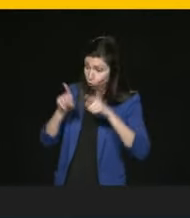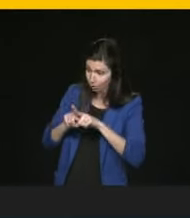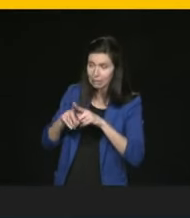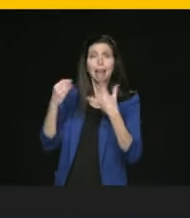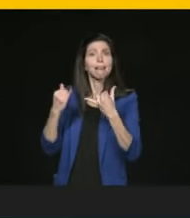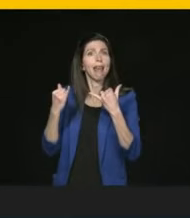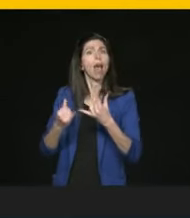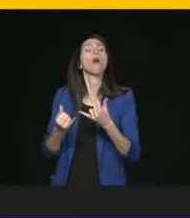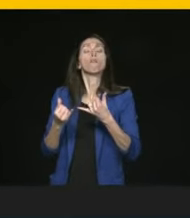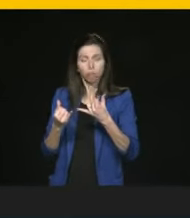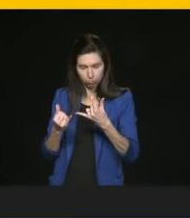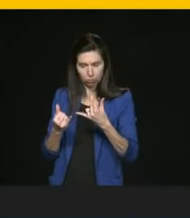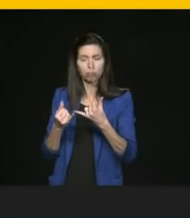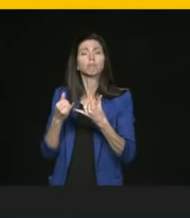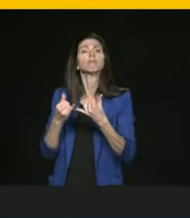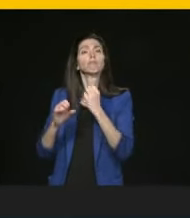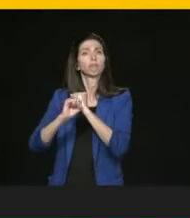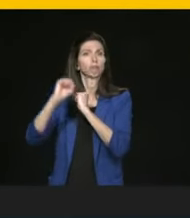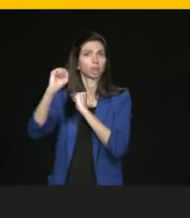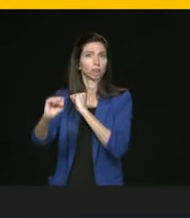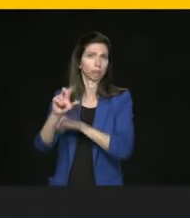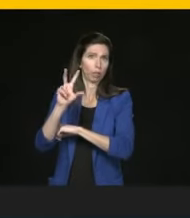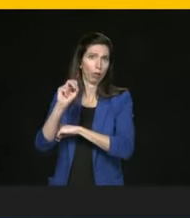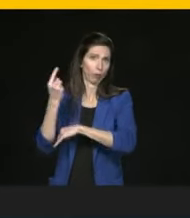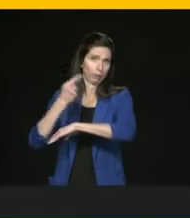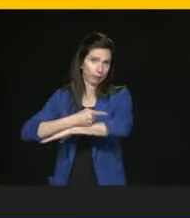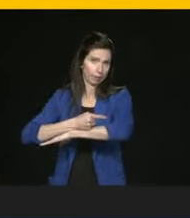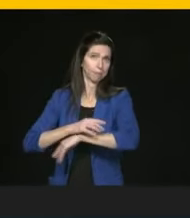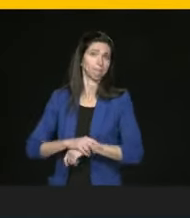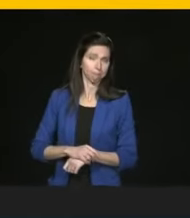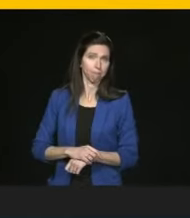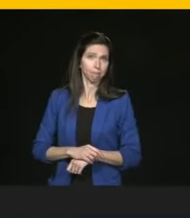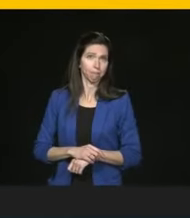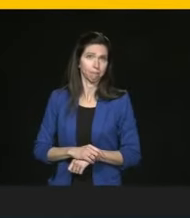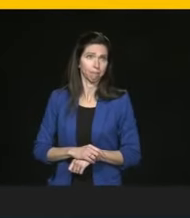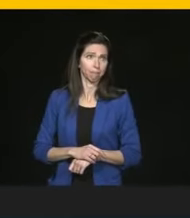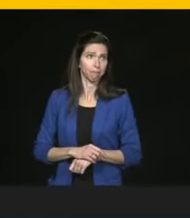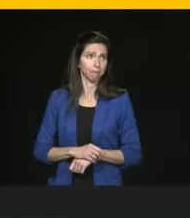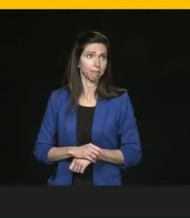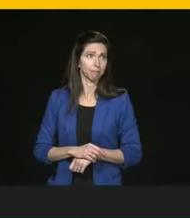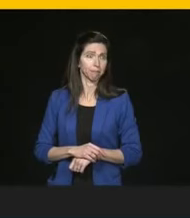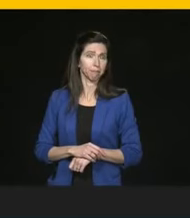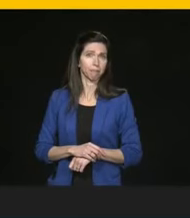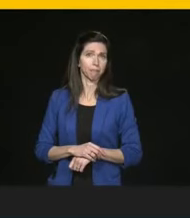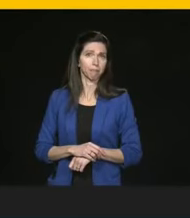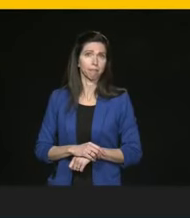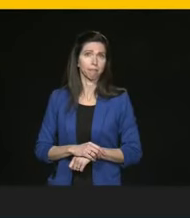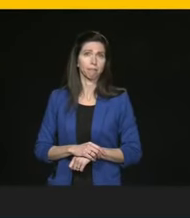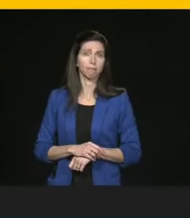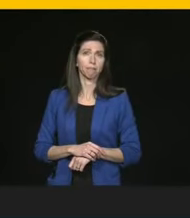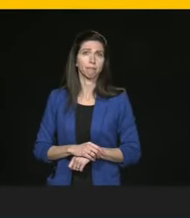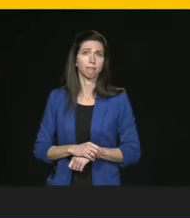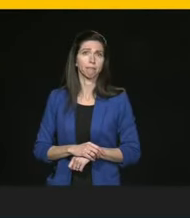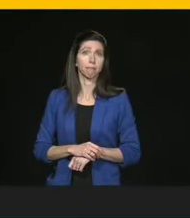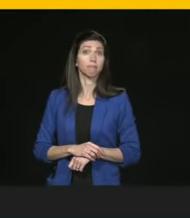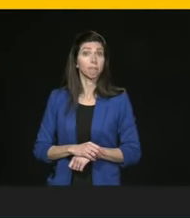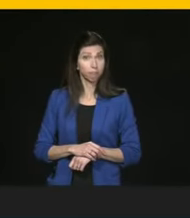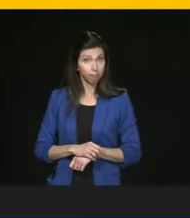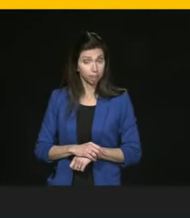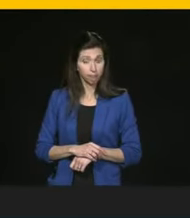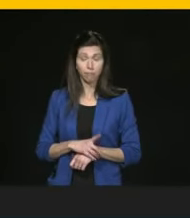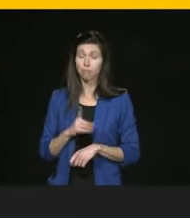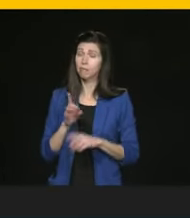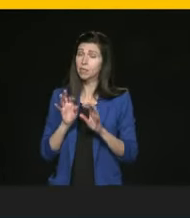passage des biens et services essentiels dont on a besoin au point de vue and we need to ensure the continued flow of